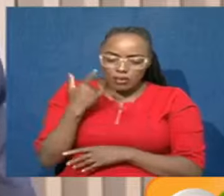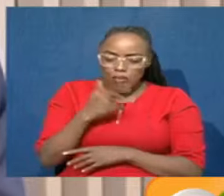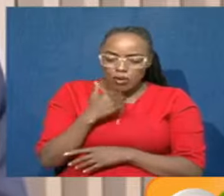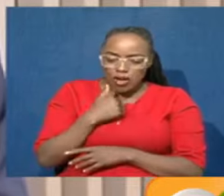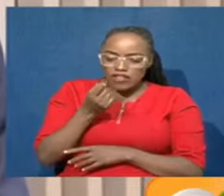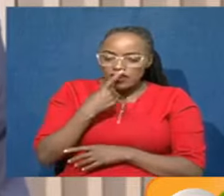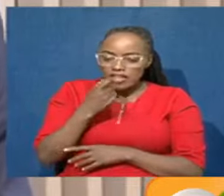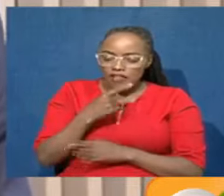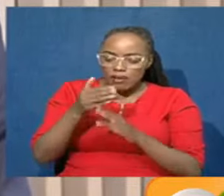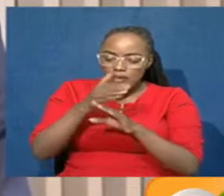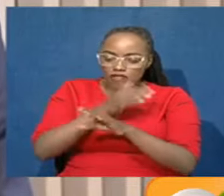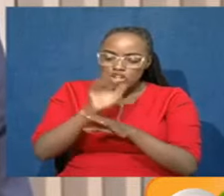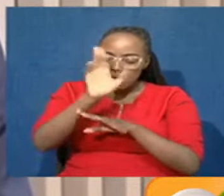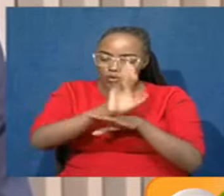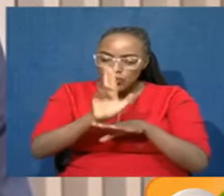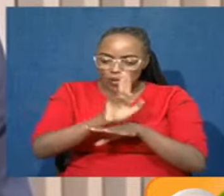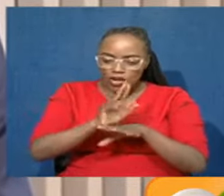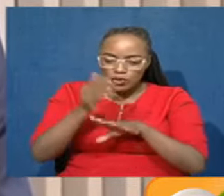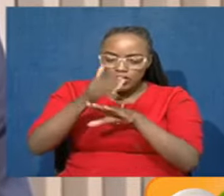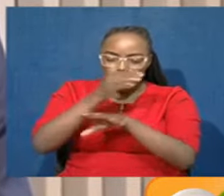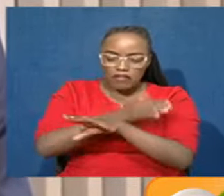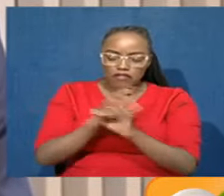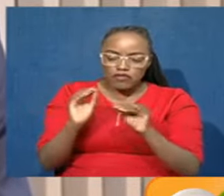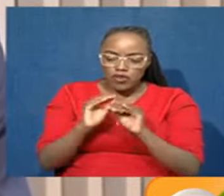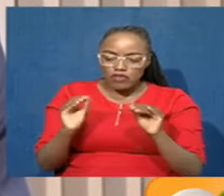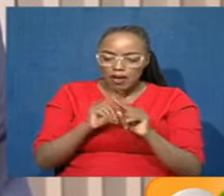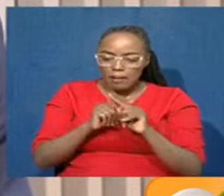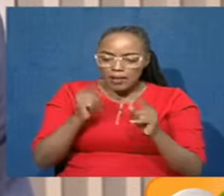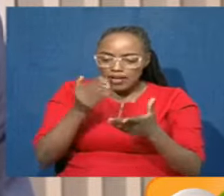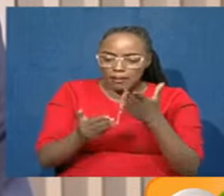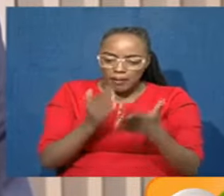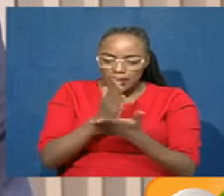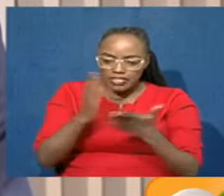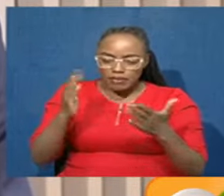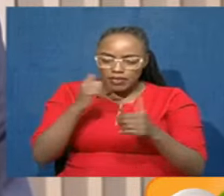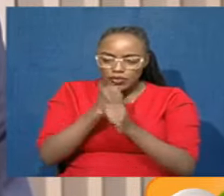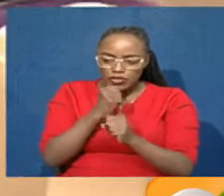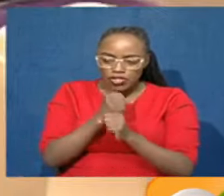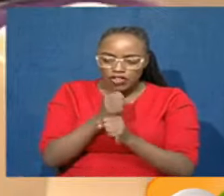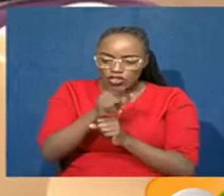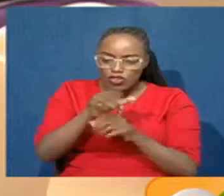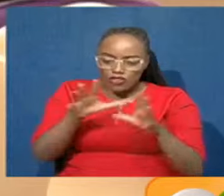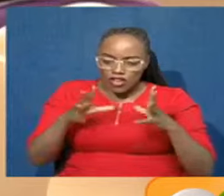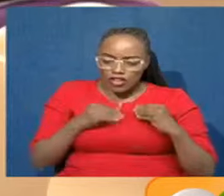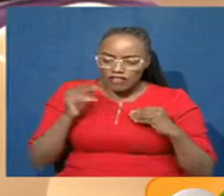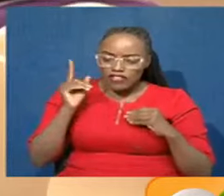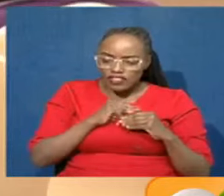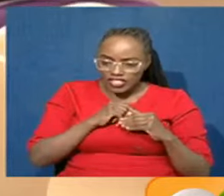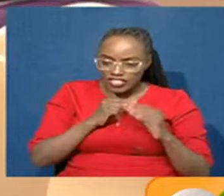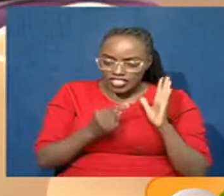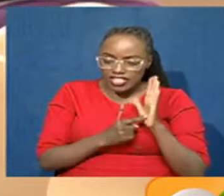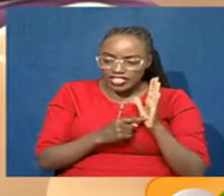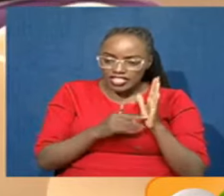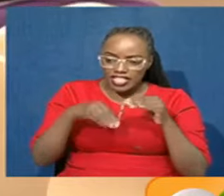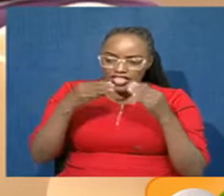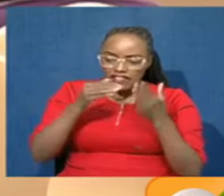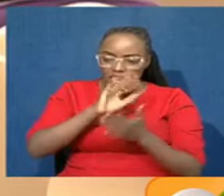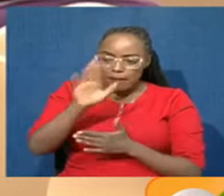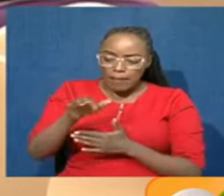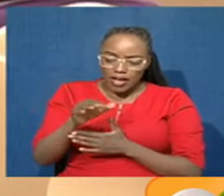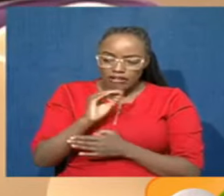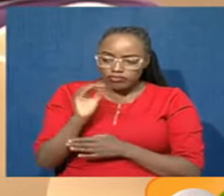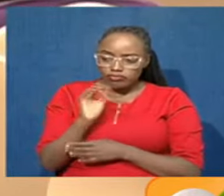This never used to exist before. Okay. And I think that is something that you know is actually very important. And you've received this reimbursement already? We have